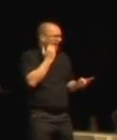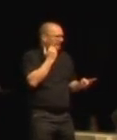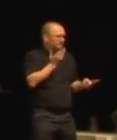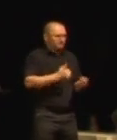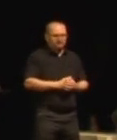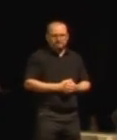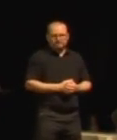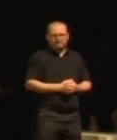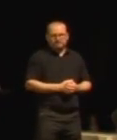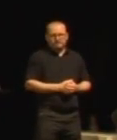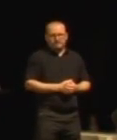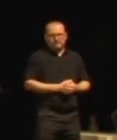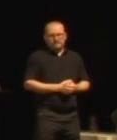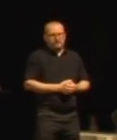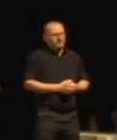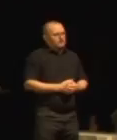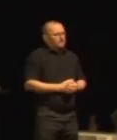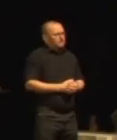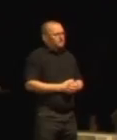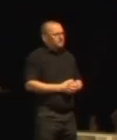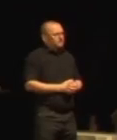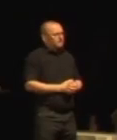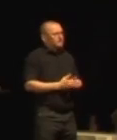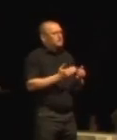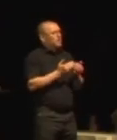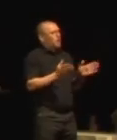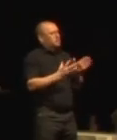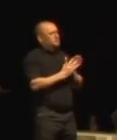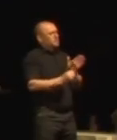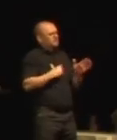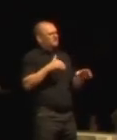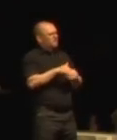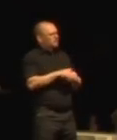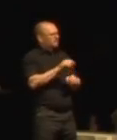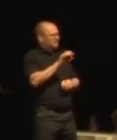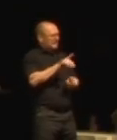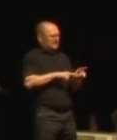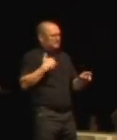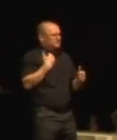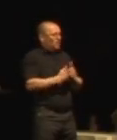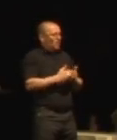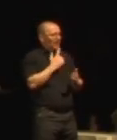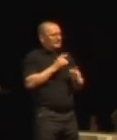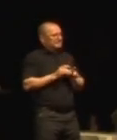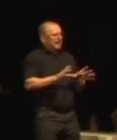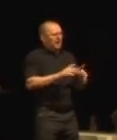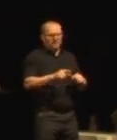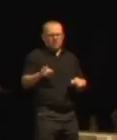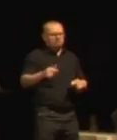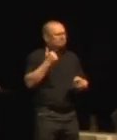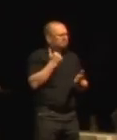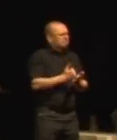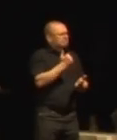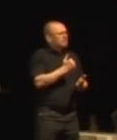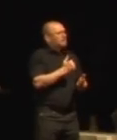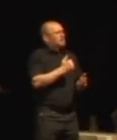I've been involved in open source projects for 10 years now. And when I first got involved, I really bought into the idea of a meritocracy, which